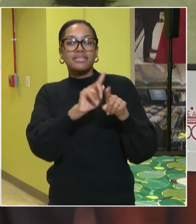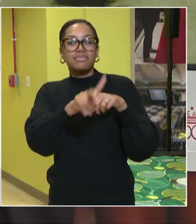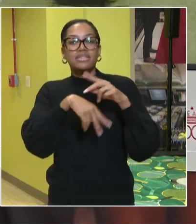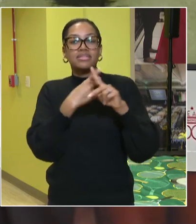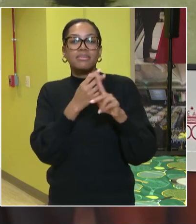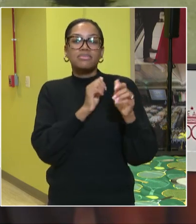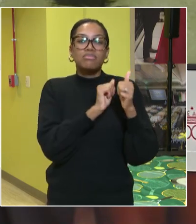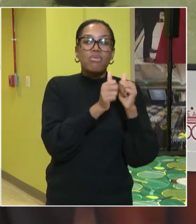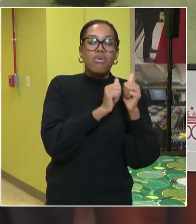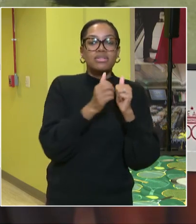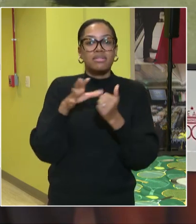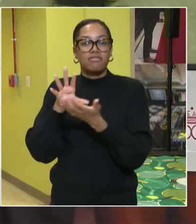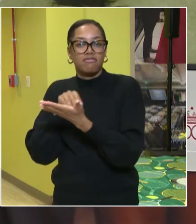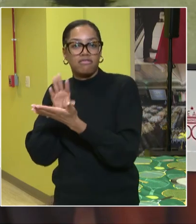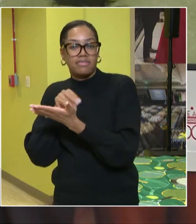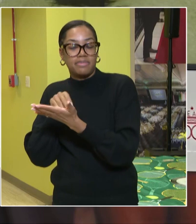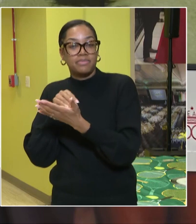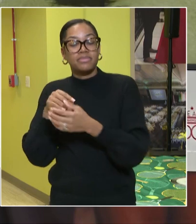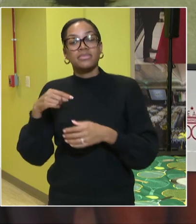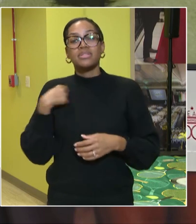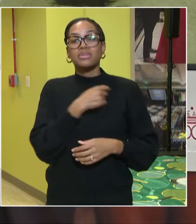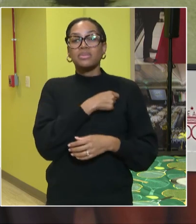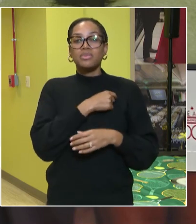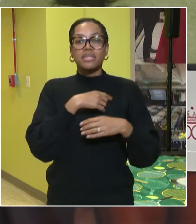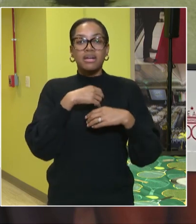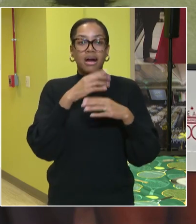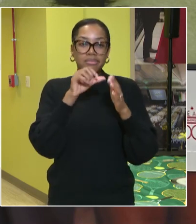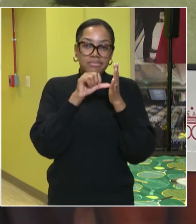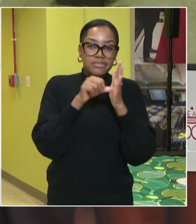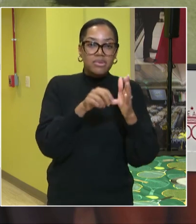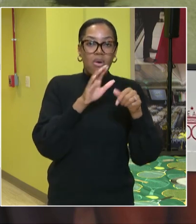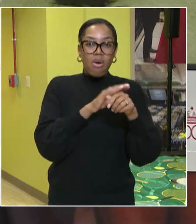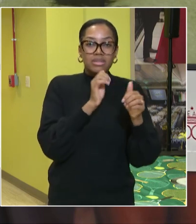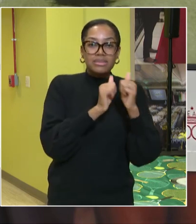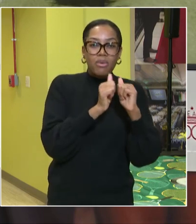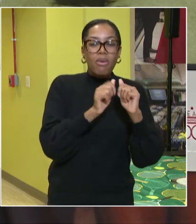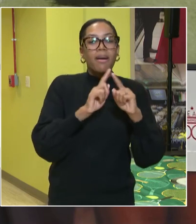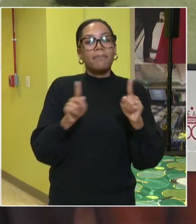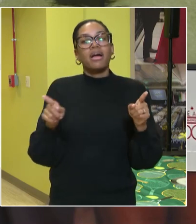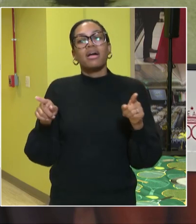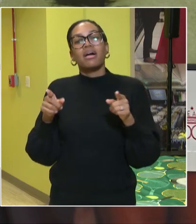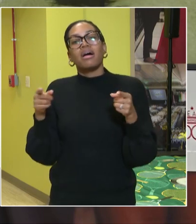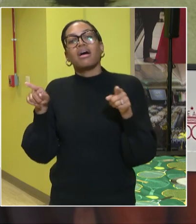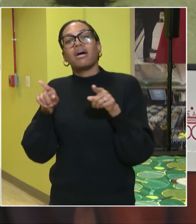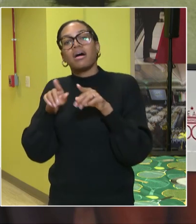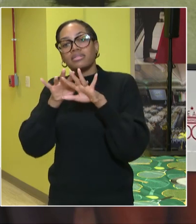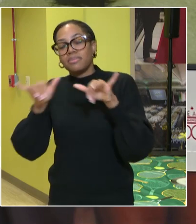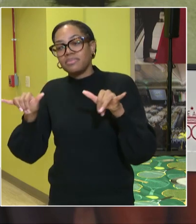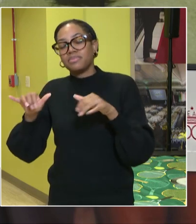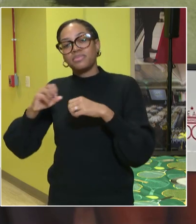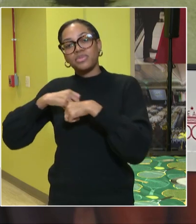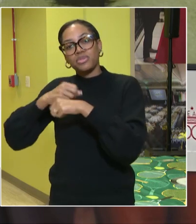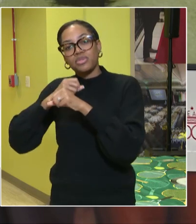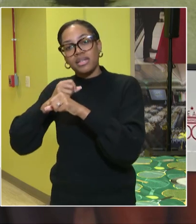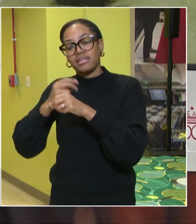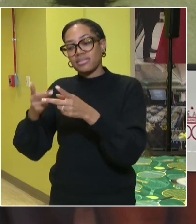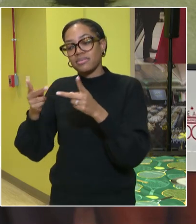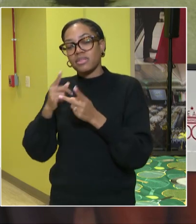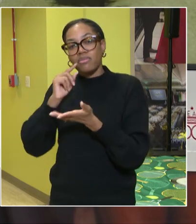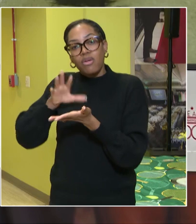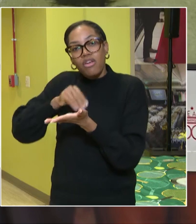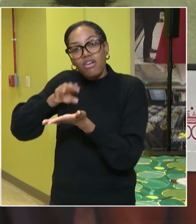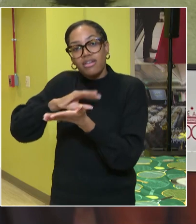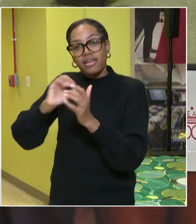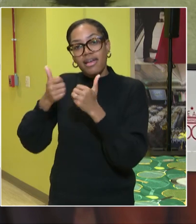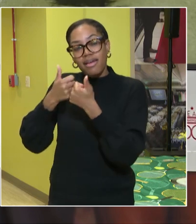facilities, we are creating a welcoming environment where students can learn the game of tennis, develop essential life skills,